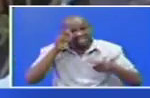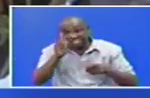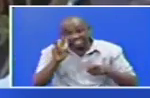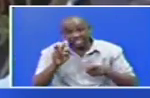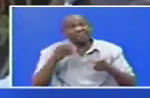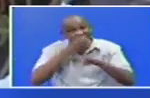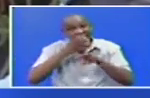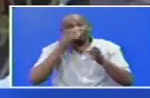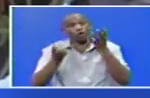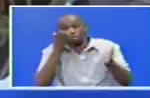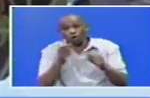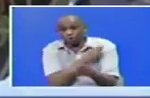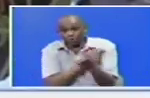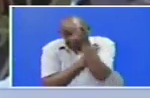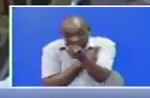zile clinics,